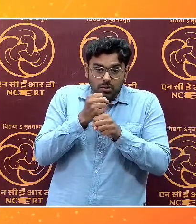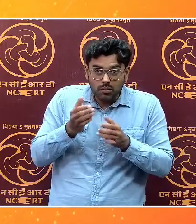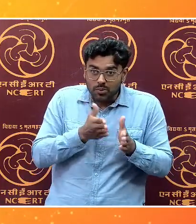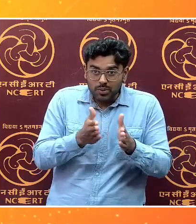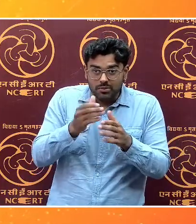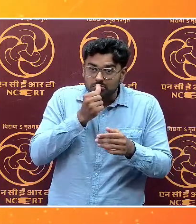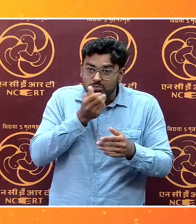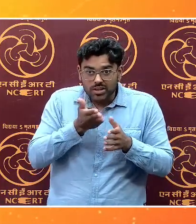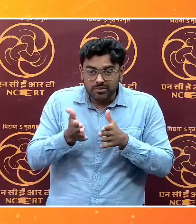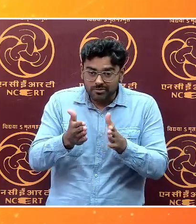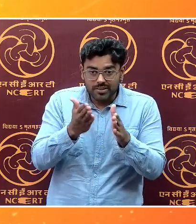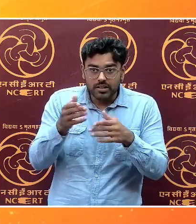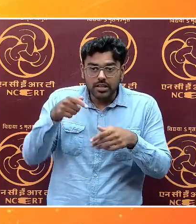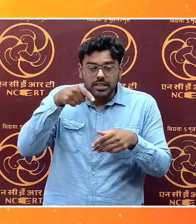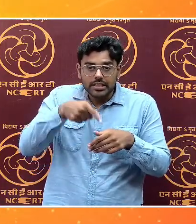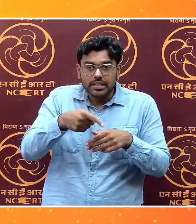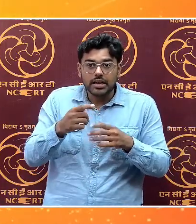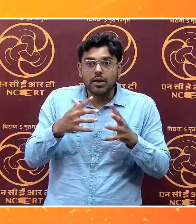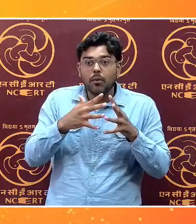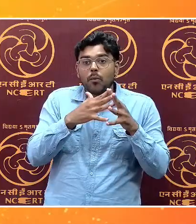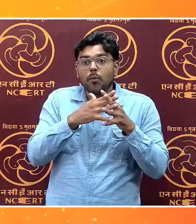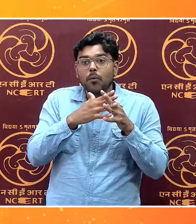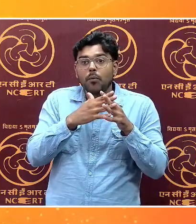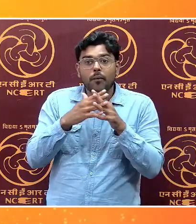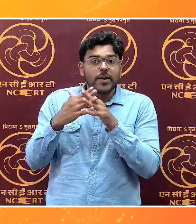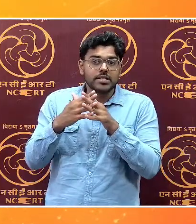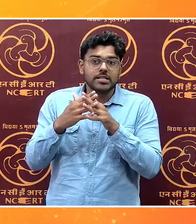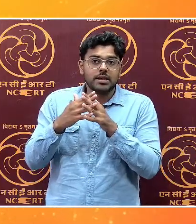originates in the Western Ghats.